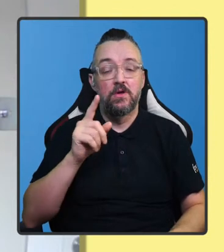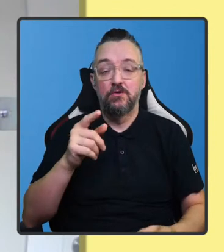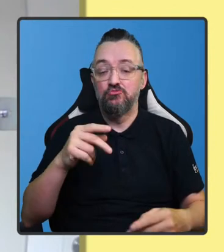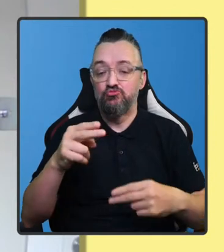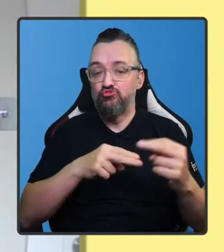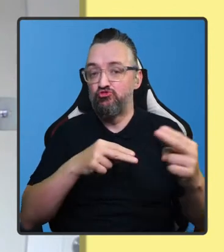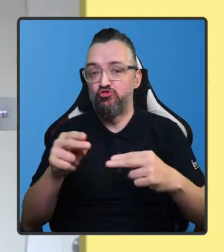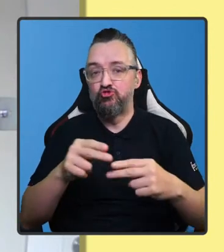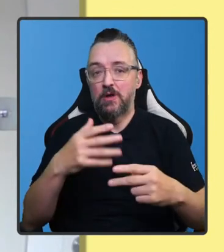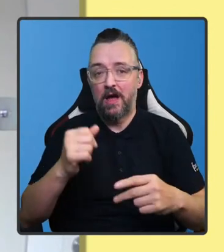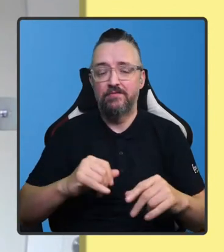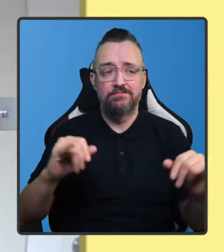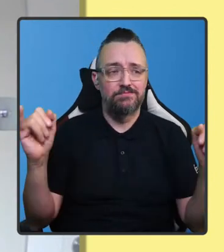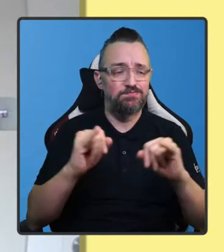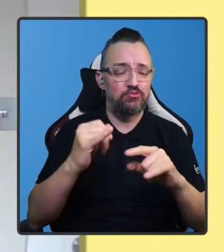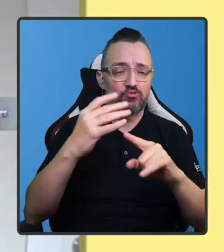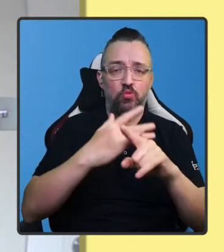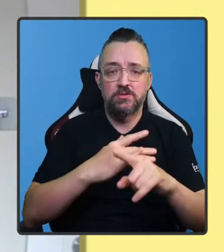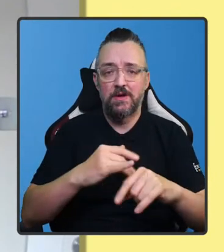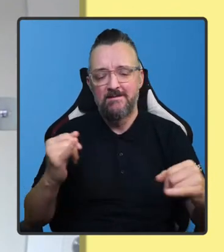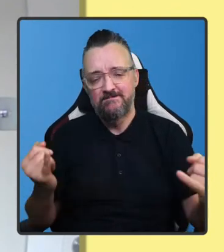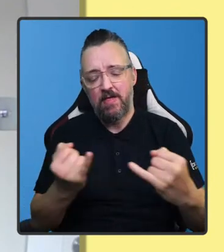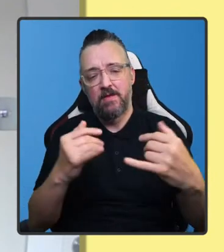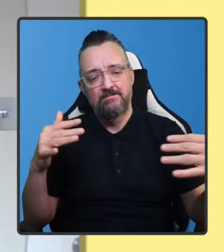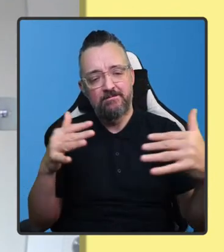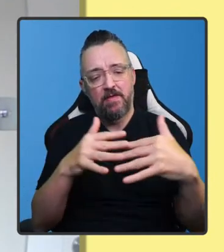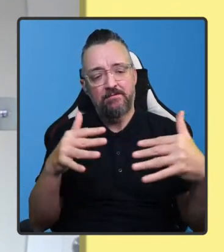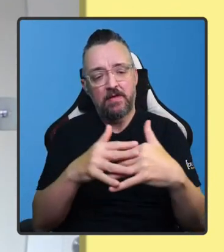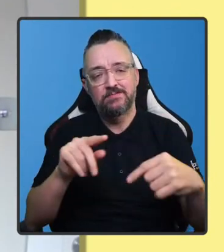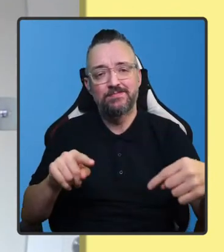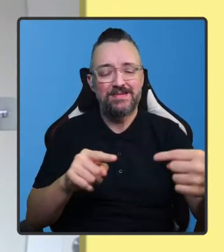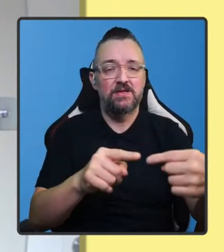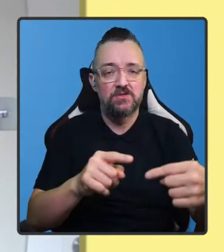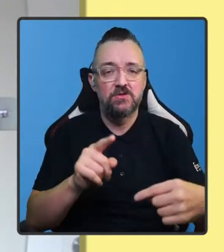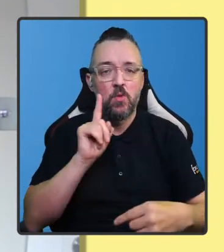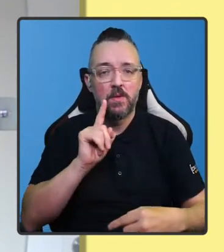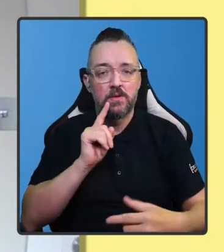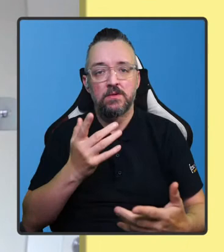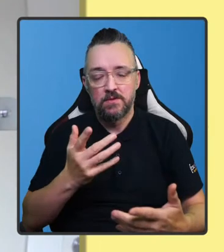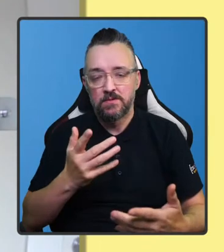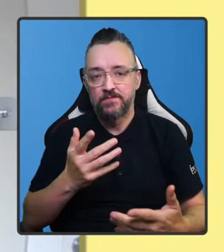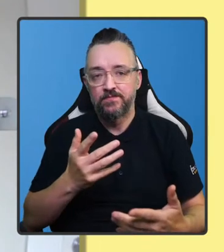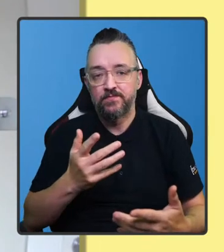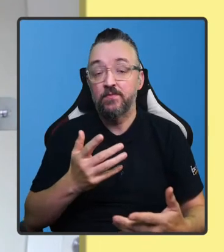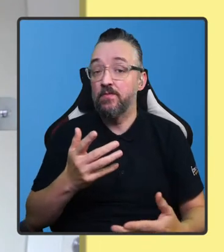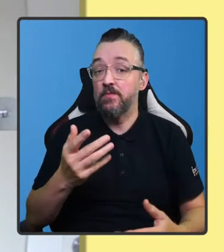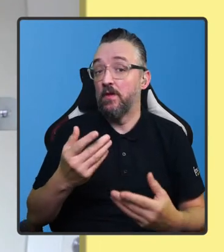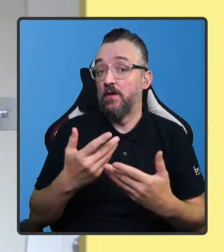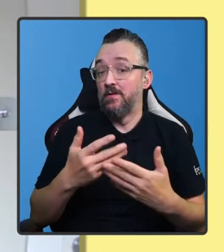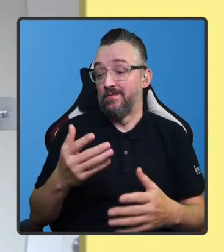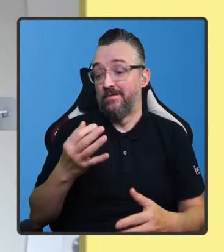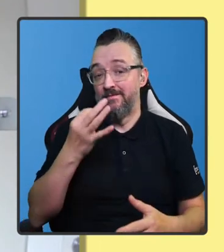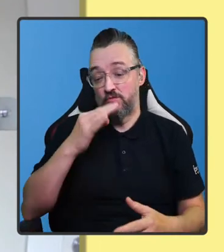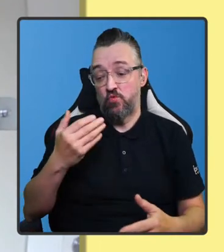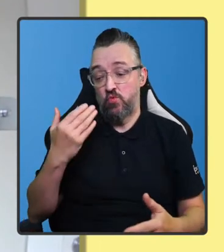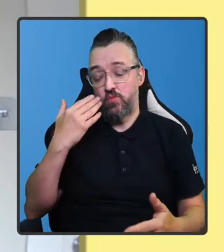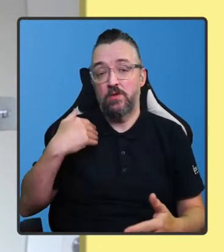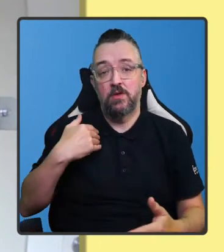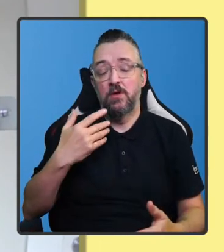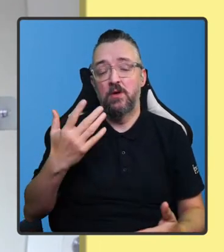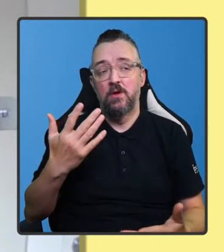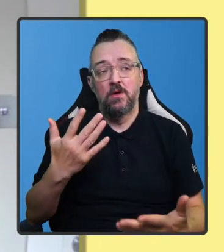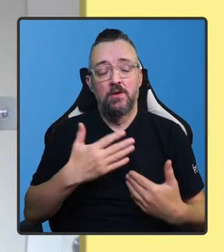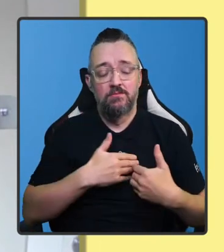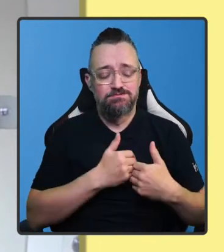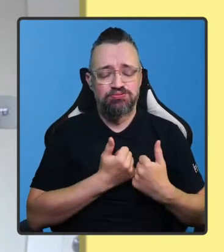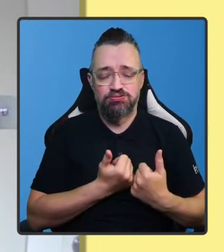with horrifying stories of violence against women and girls. Only a few months ago, we were shocked by the heartbreaking murder of